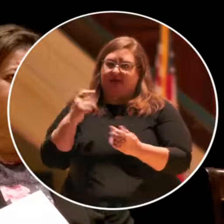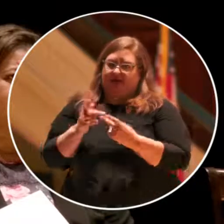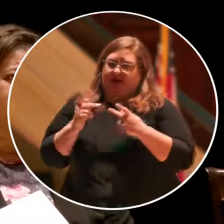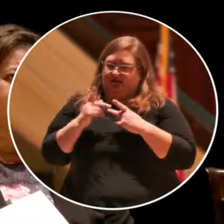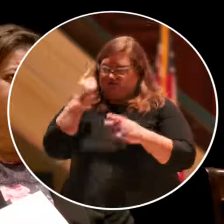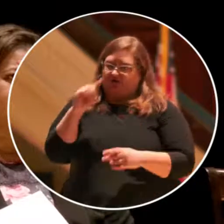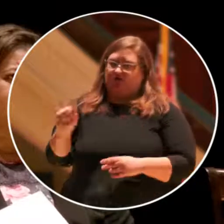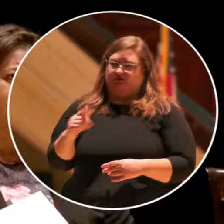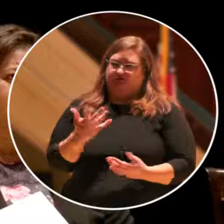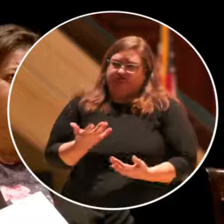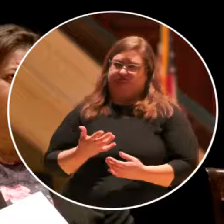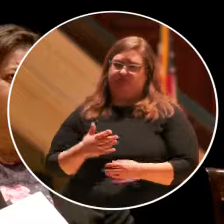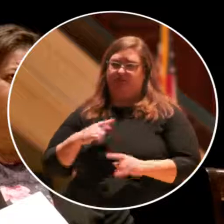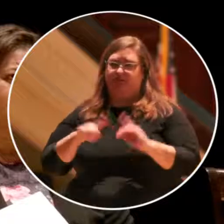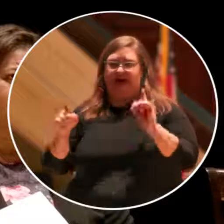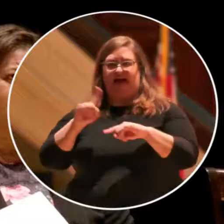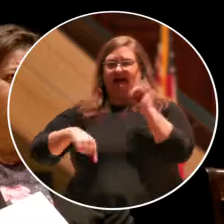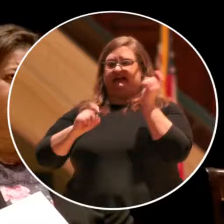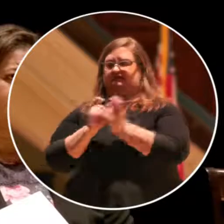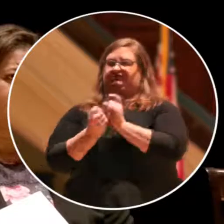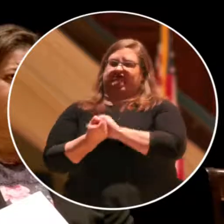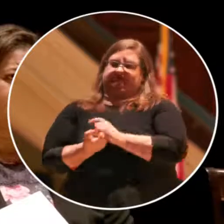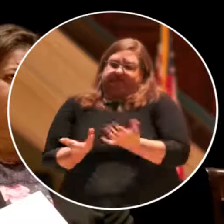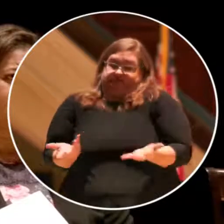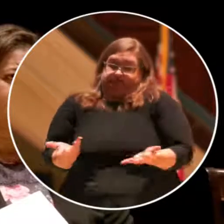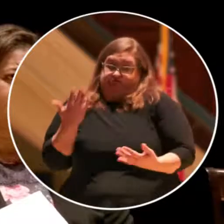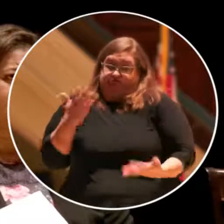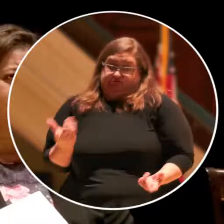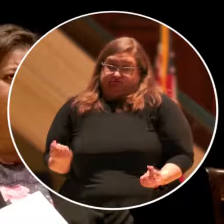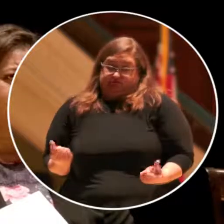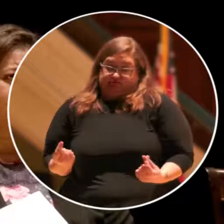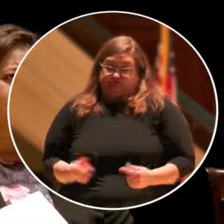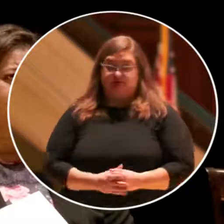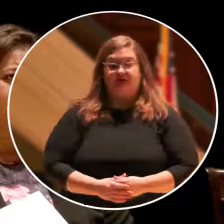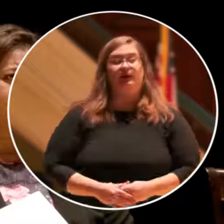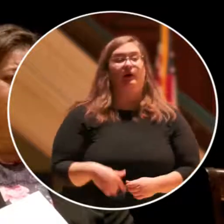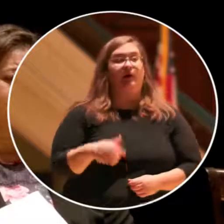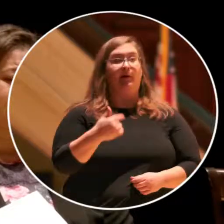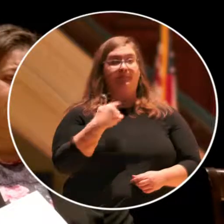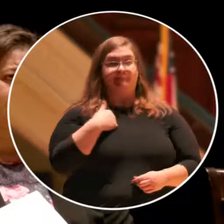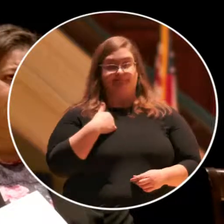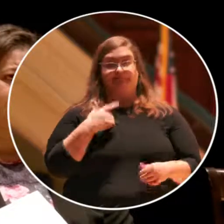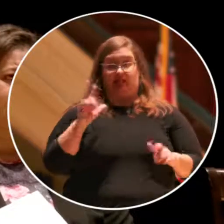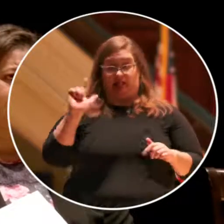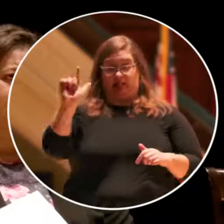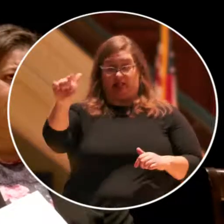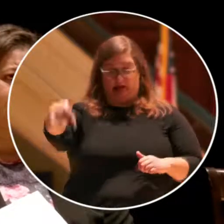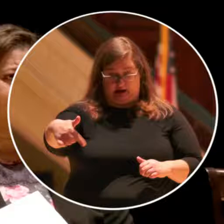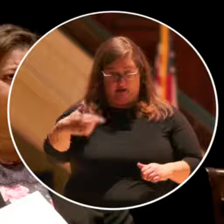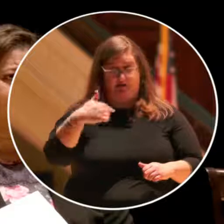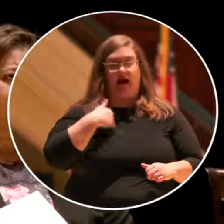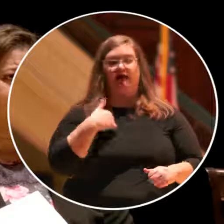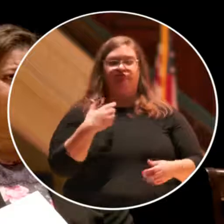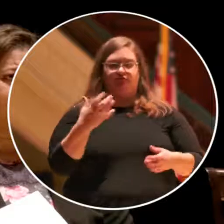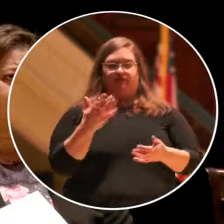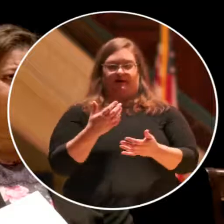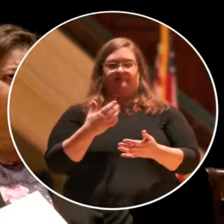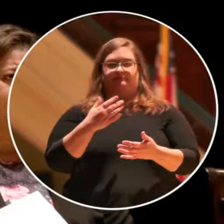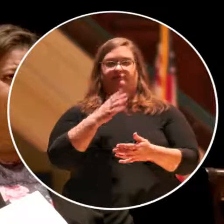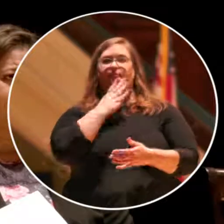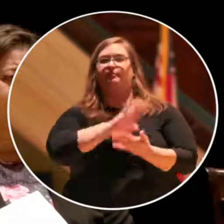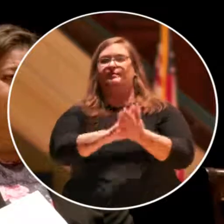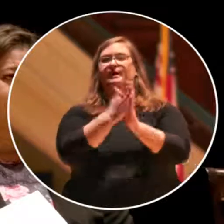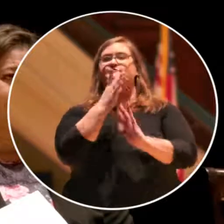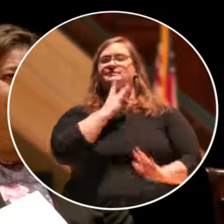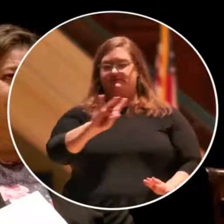At the age of 17, I graduated from high school and loaded up my Honda hatchback with all of my earthly belongings and traveled across the country to